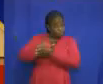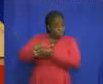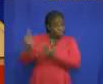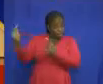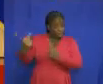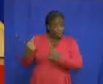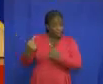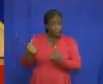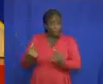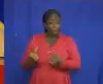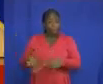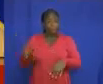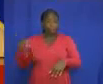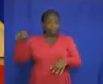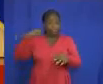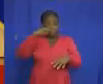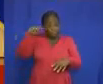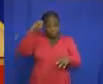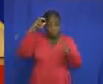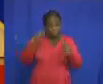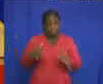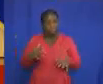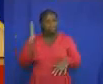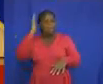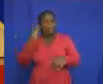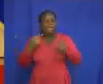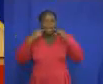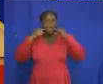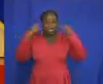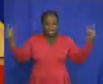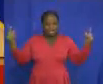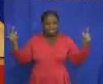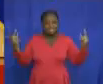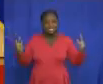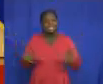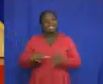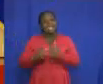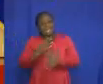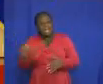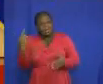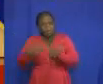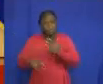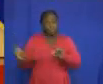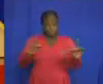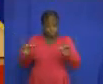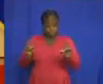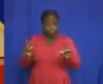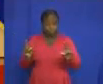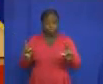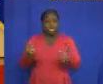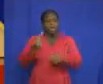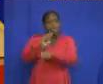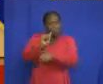the Ghana Tourism Authority will be announcing these protocols and mandatory modalities and work with